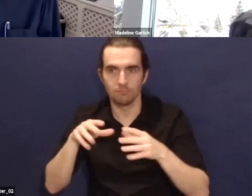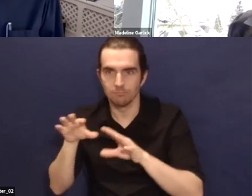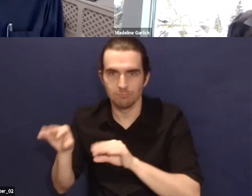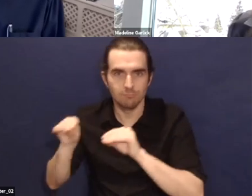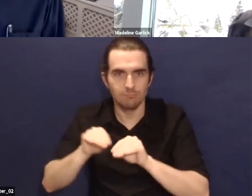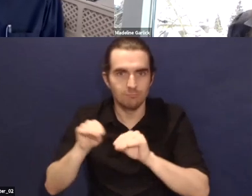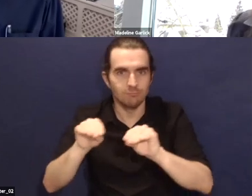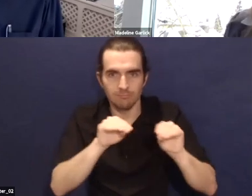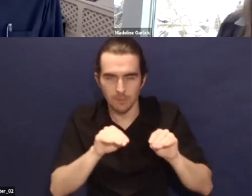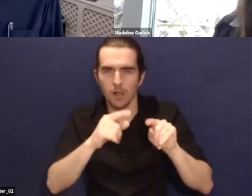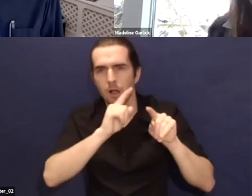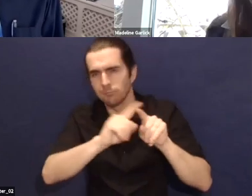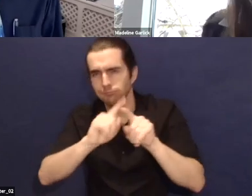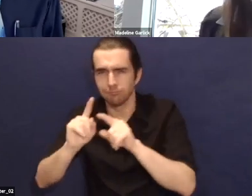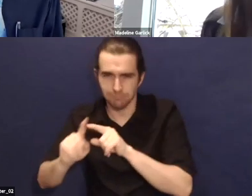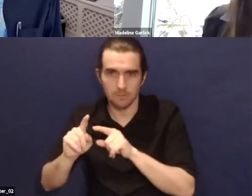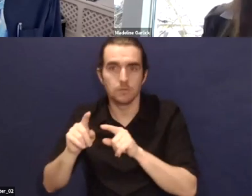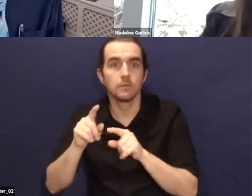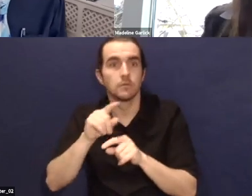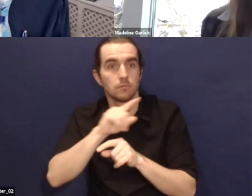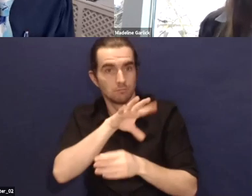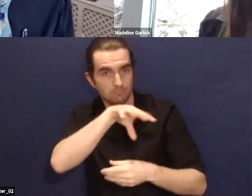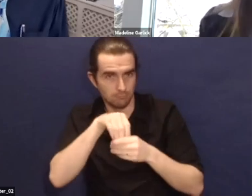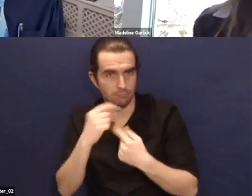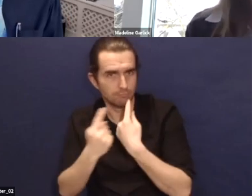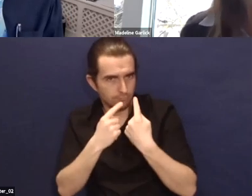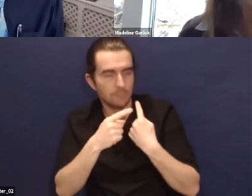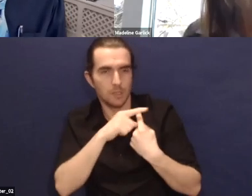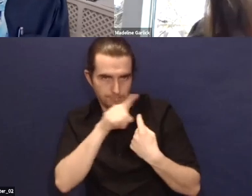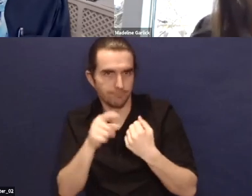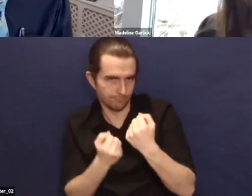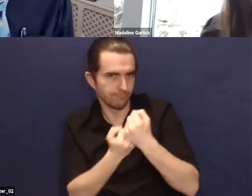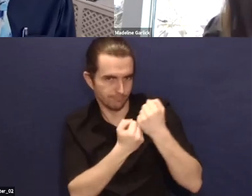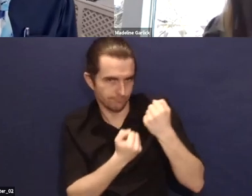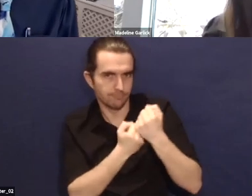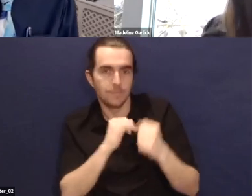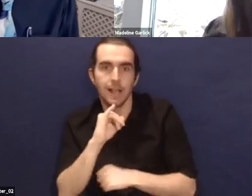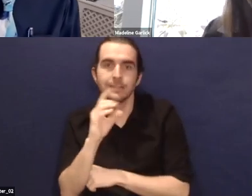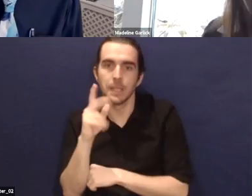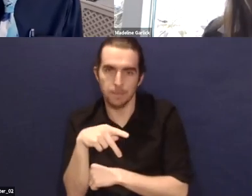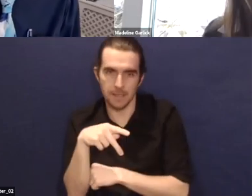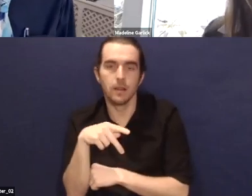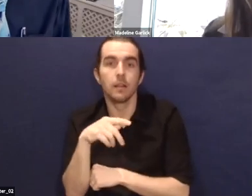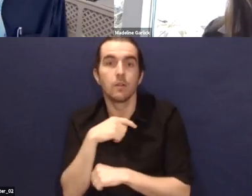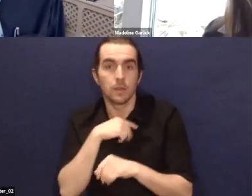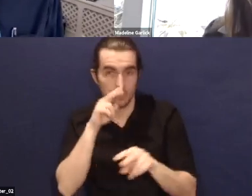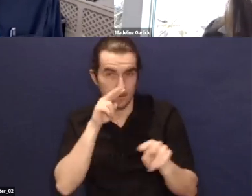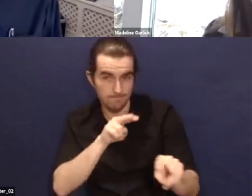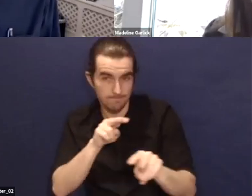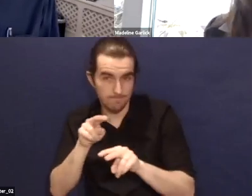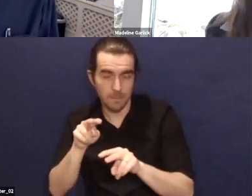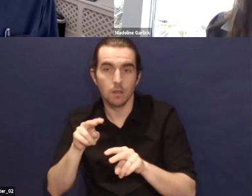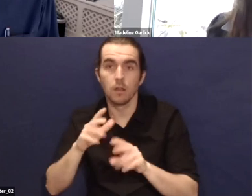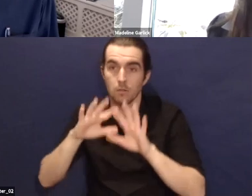the context of the work of the Global Protection Cluster, which is the specific structure that's been set up to ensure effective coordination in